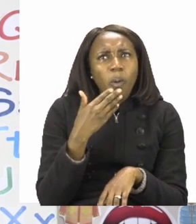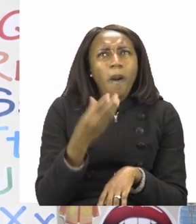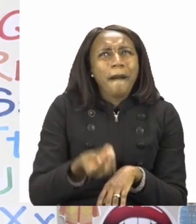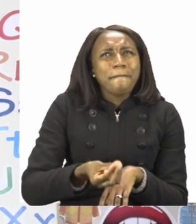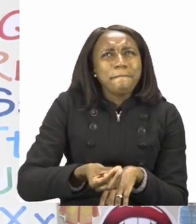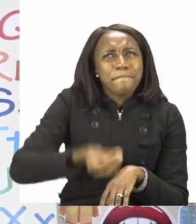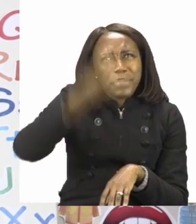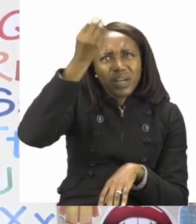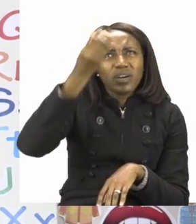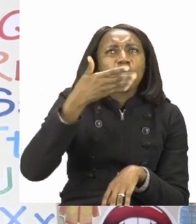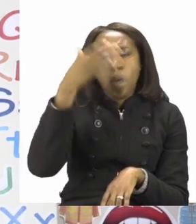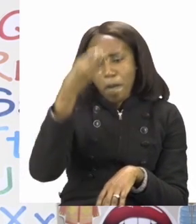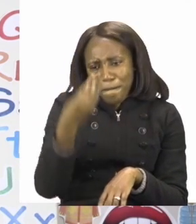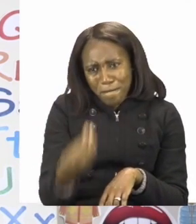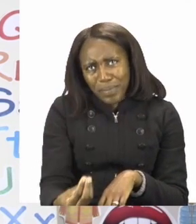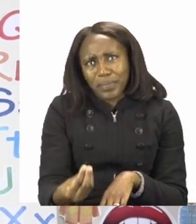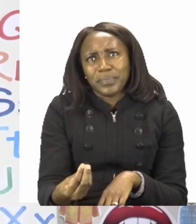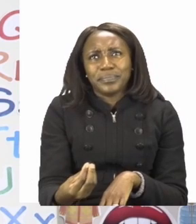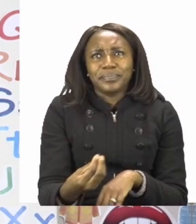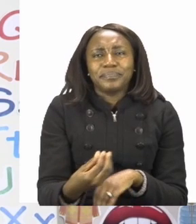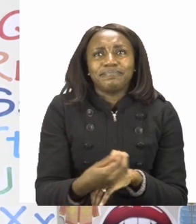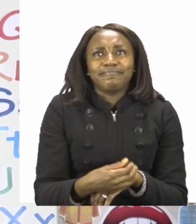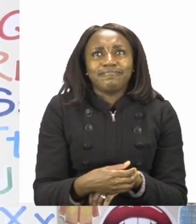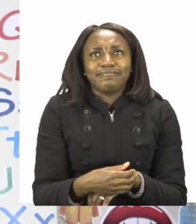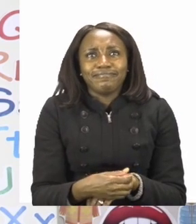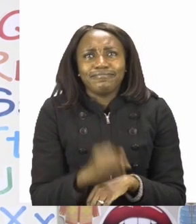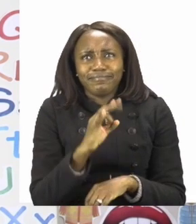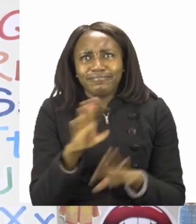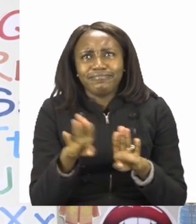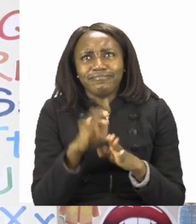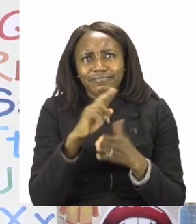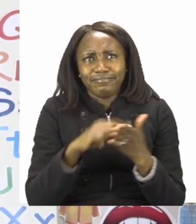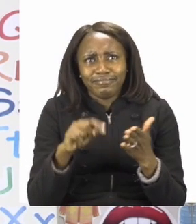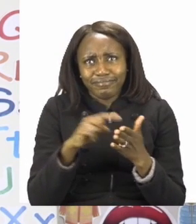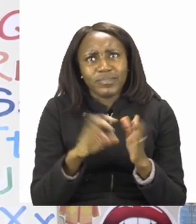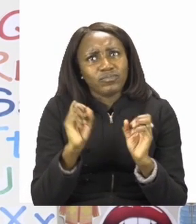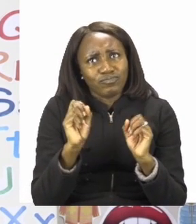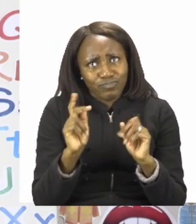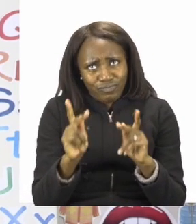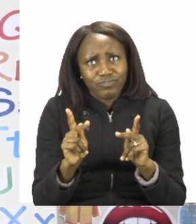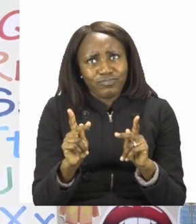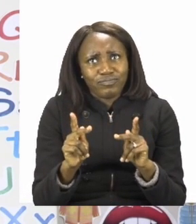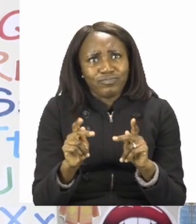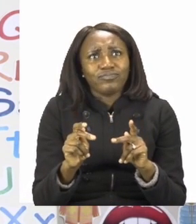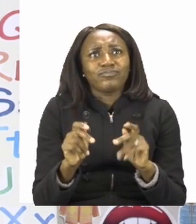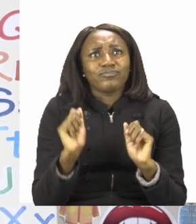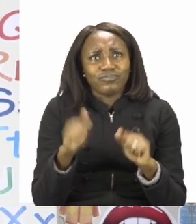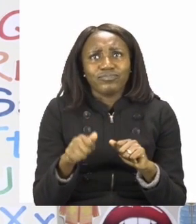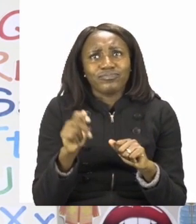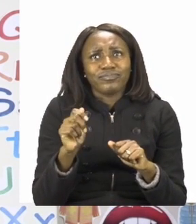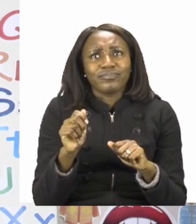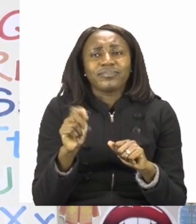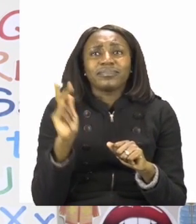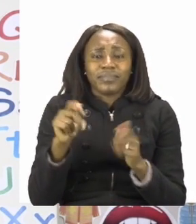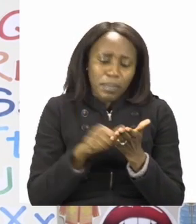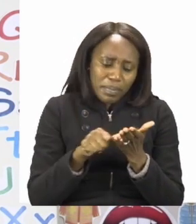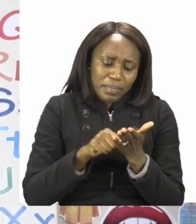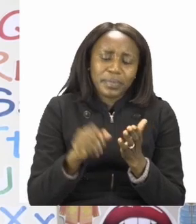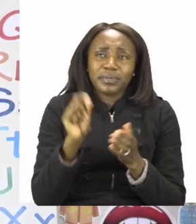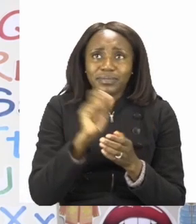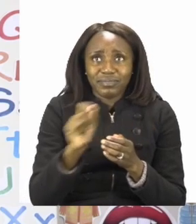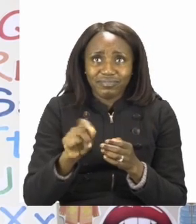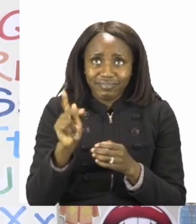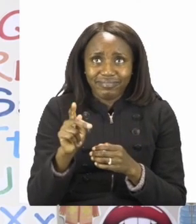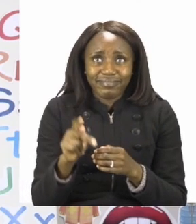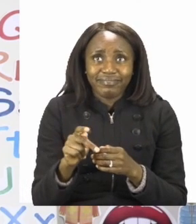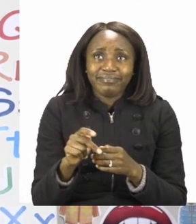ones and which ones are the shorter ones. And if you make a mistake, that's okay. You can always try and correct it. So have